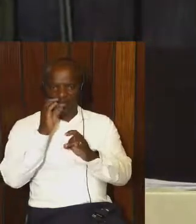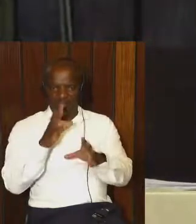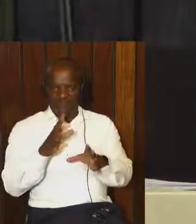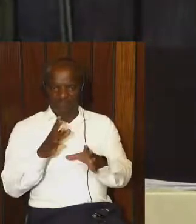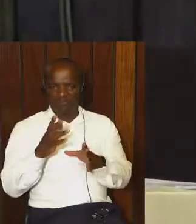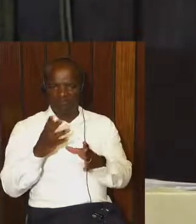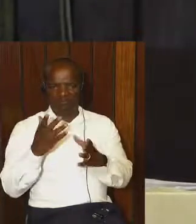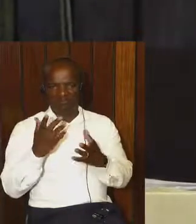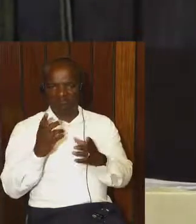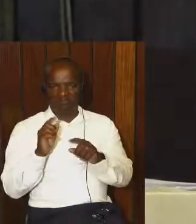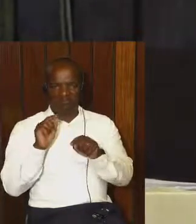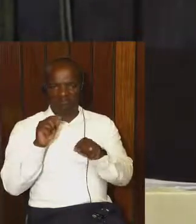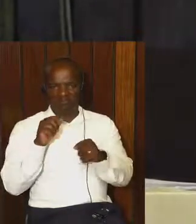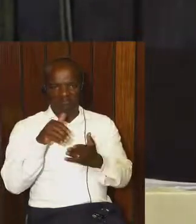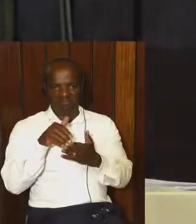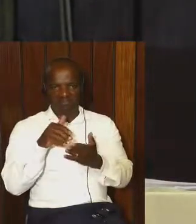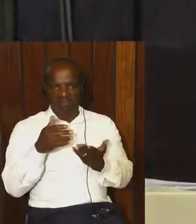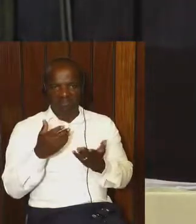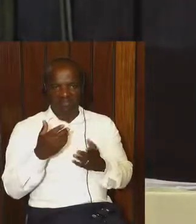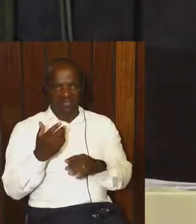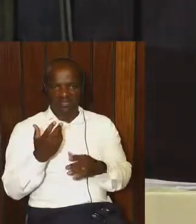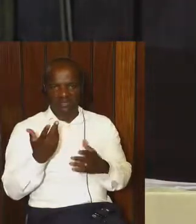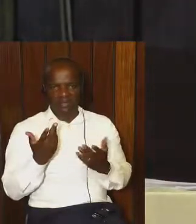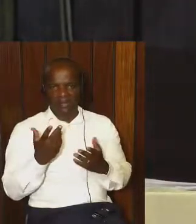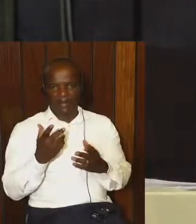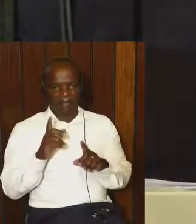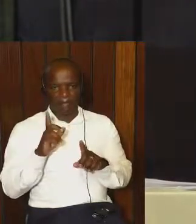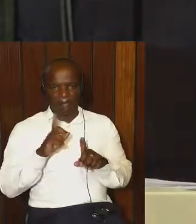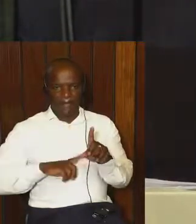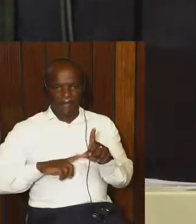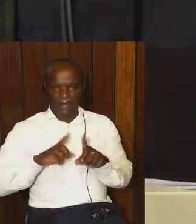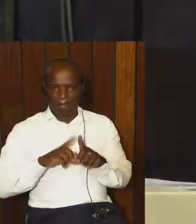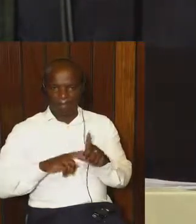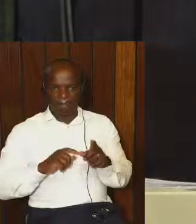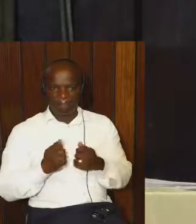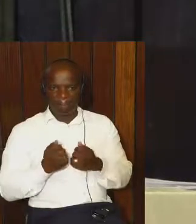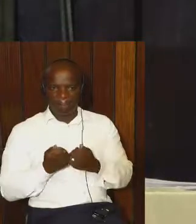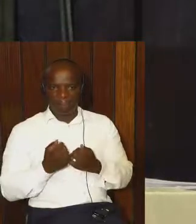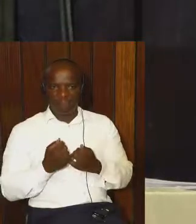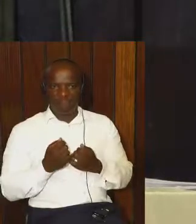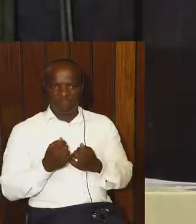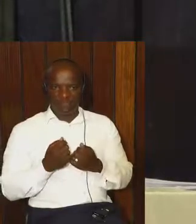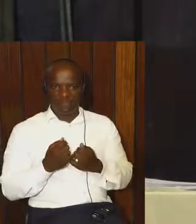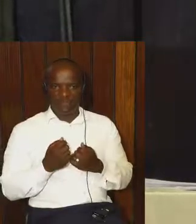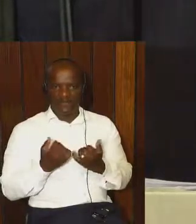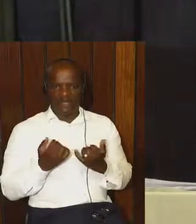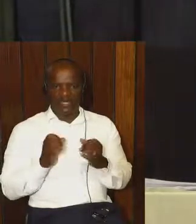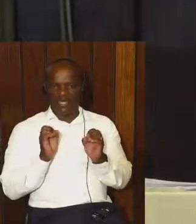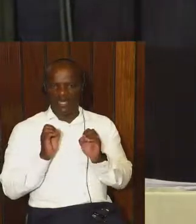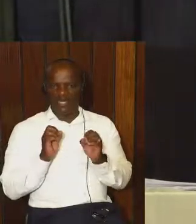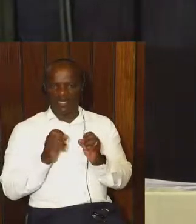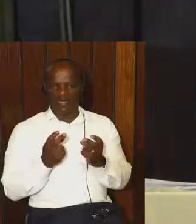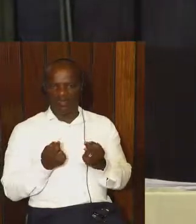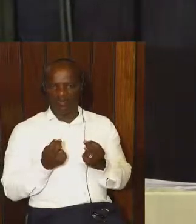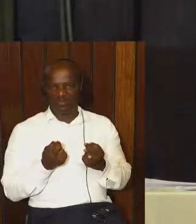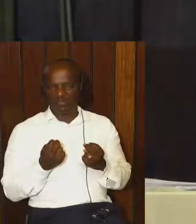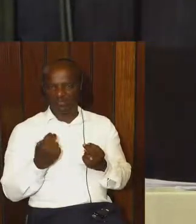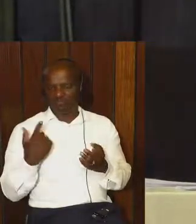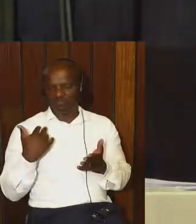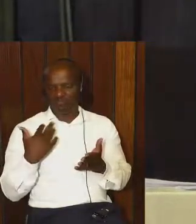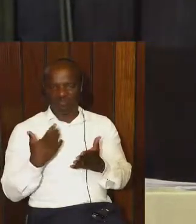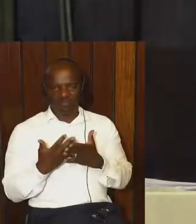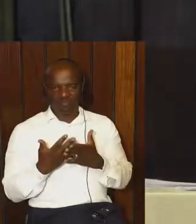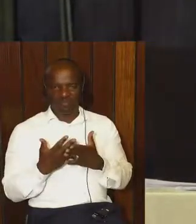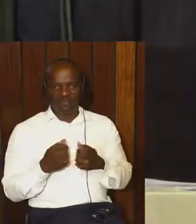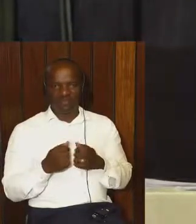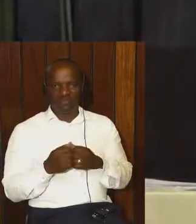have a visit there. And we then took from them, but there is nothing new. And we've been raising